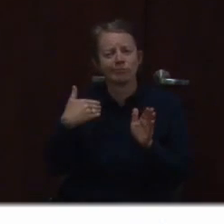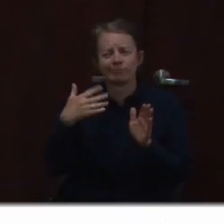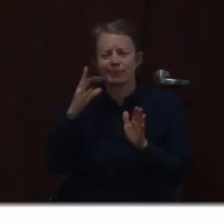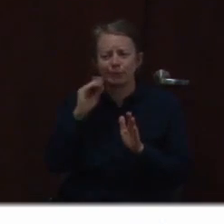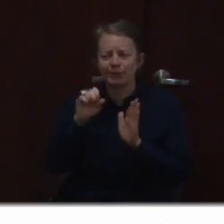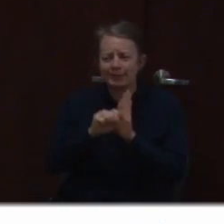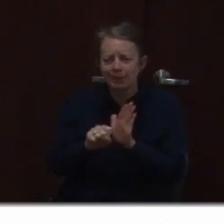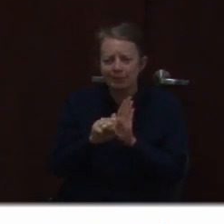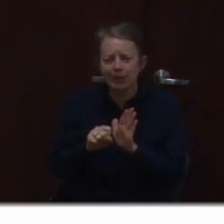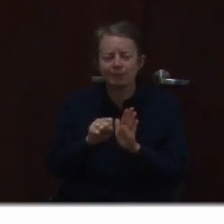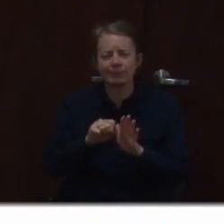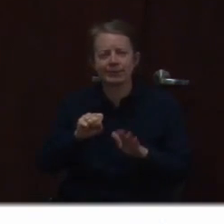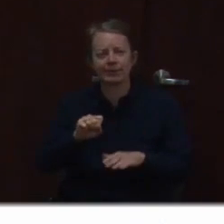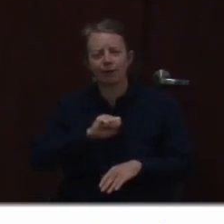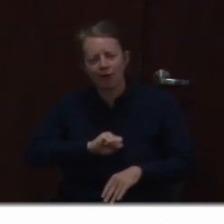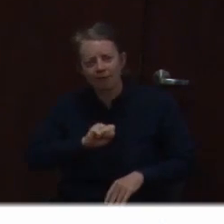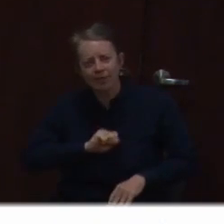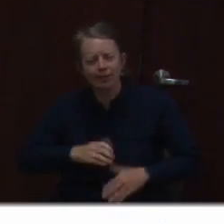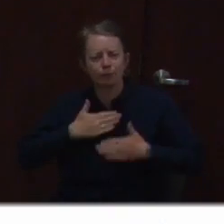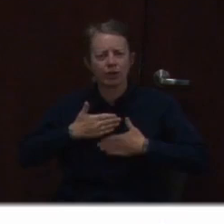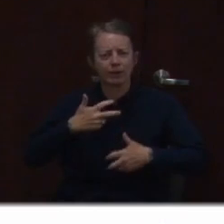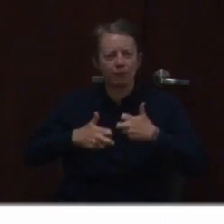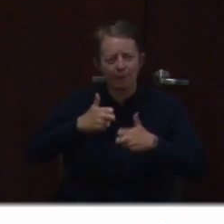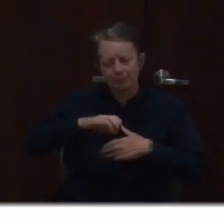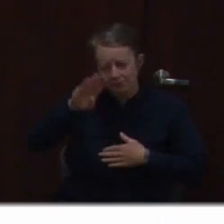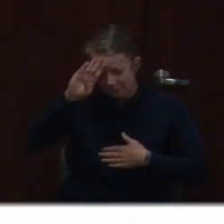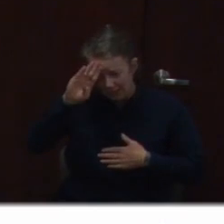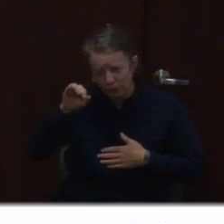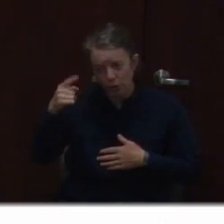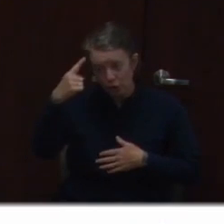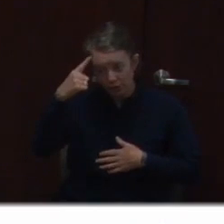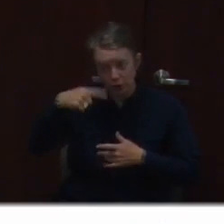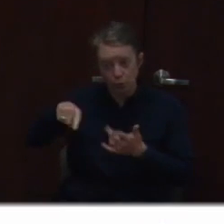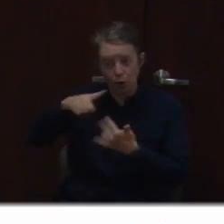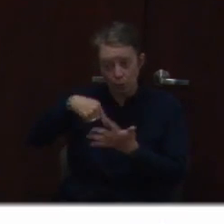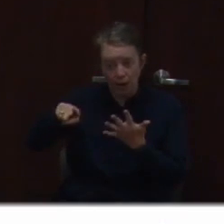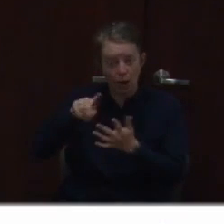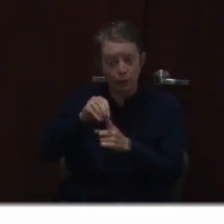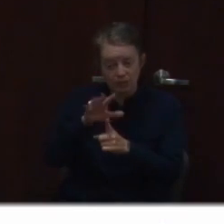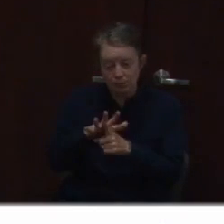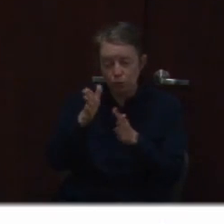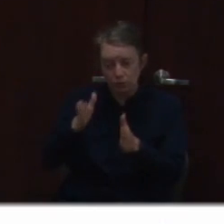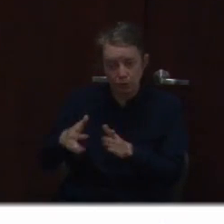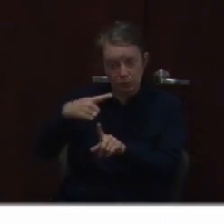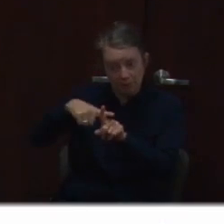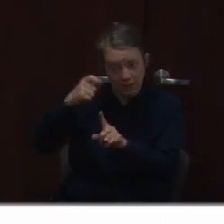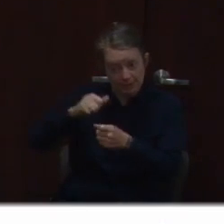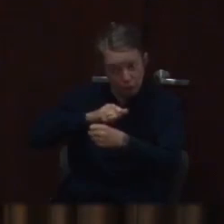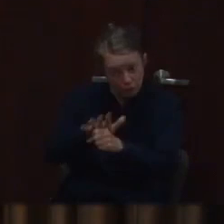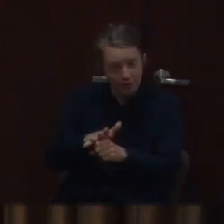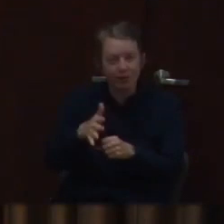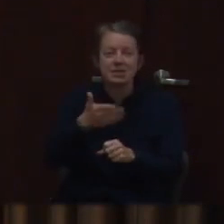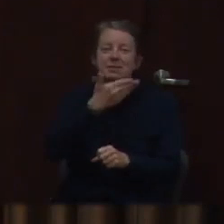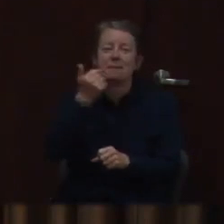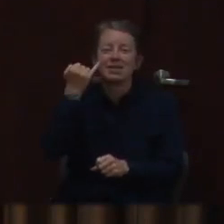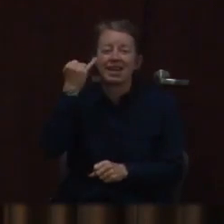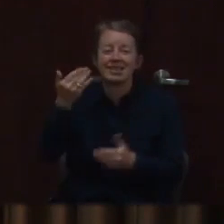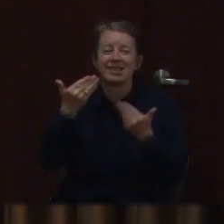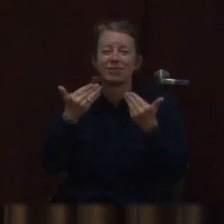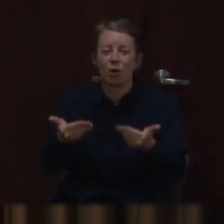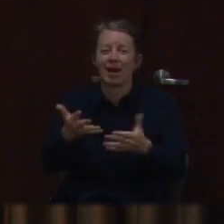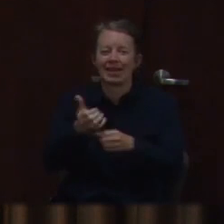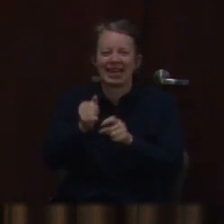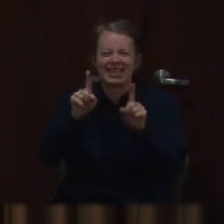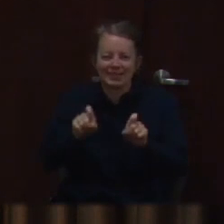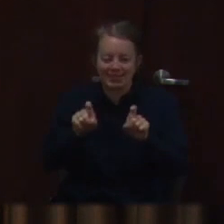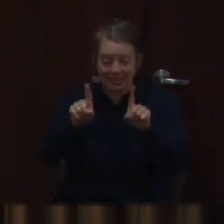exposed to COVID-19, it is best to get tested. Testing continues to help us reduce the spread,